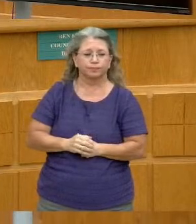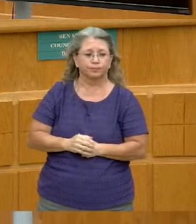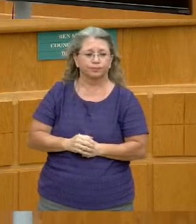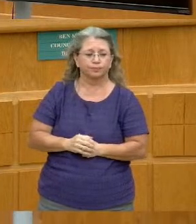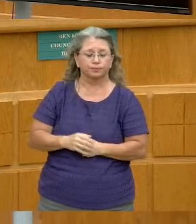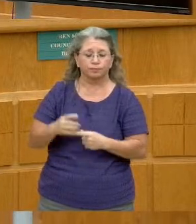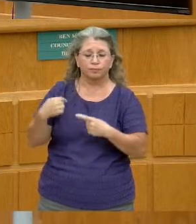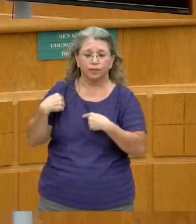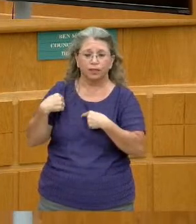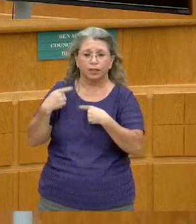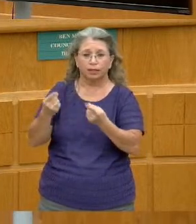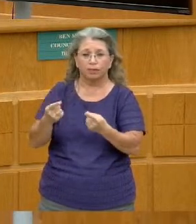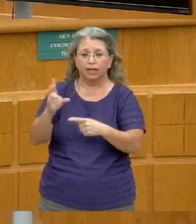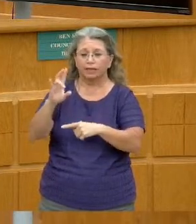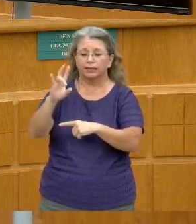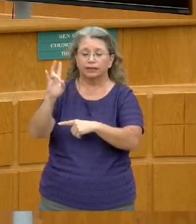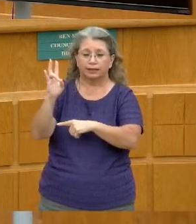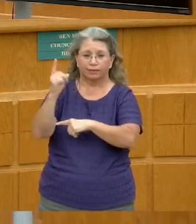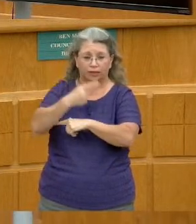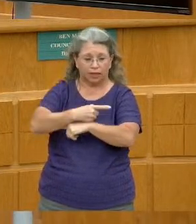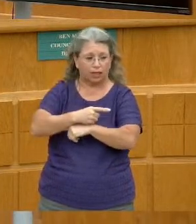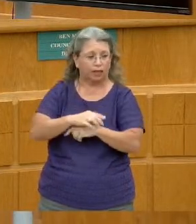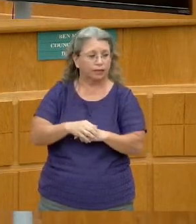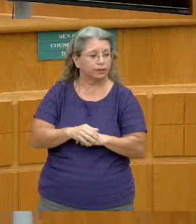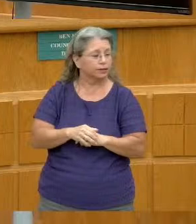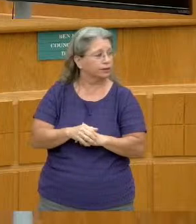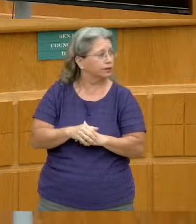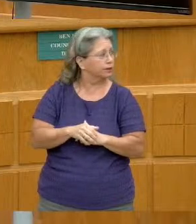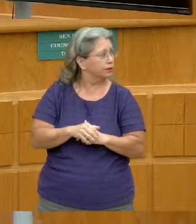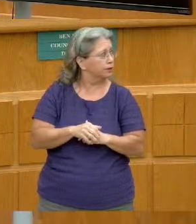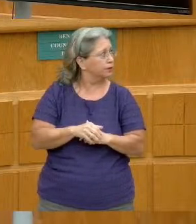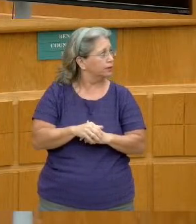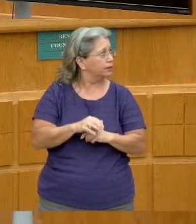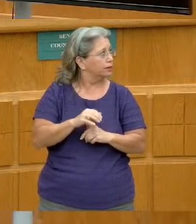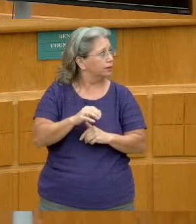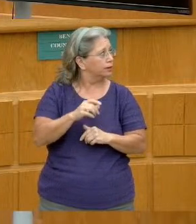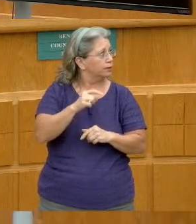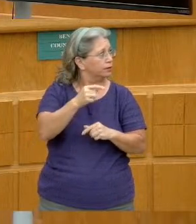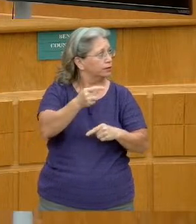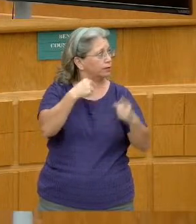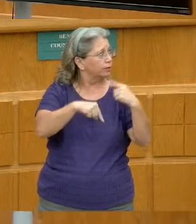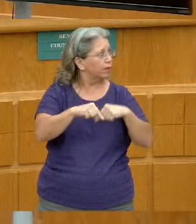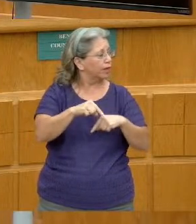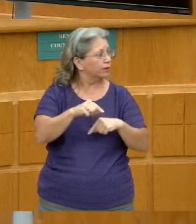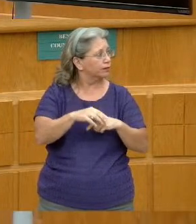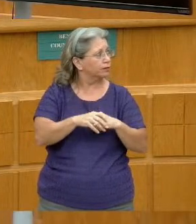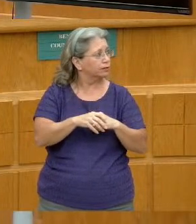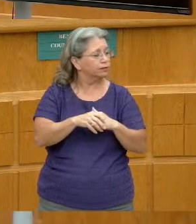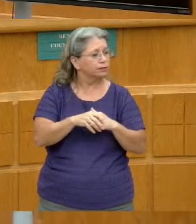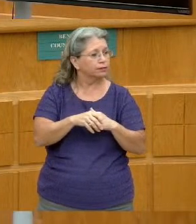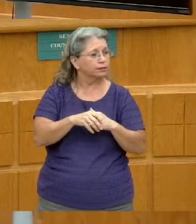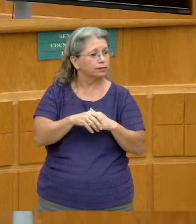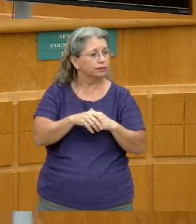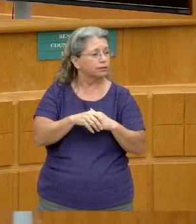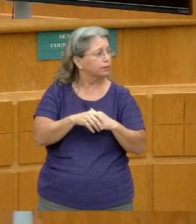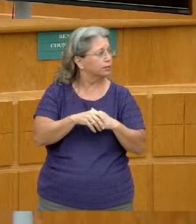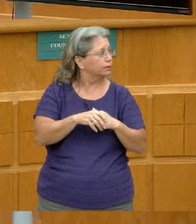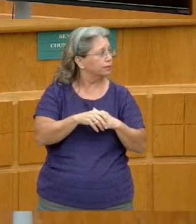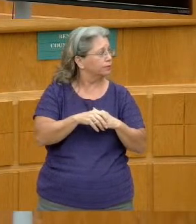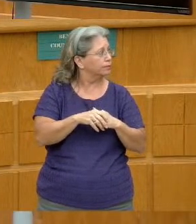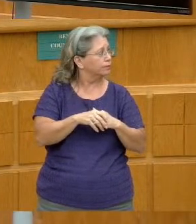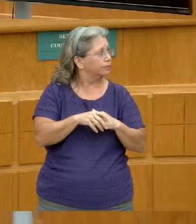days, the seventh day being the 71. Now go back, please. If somebody can go back on that slide.